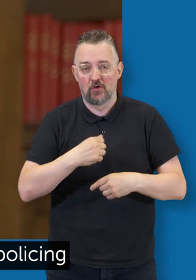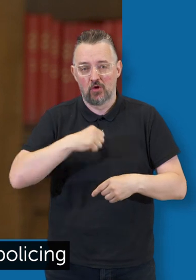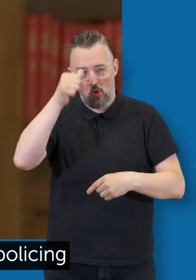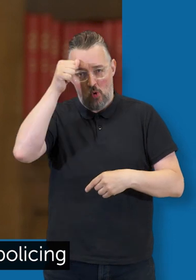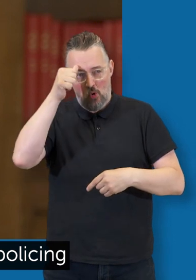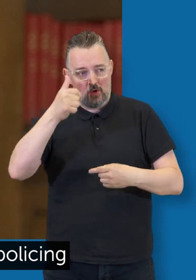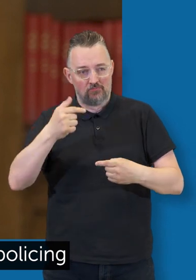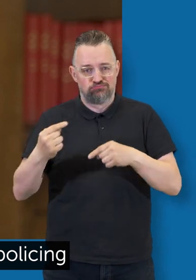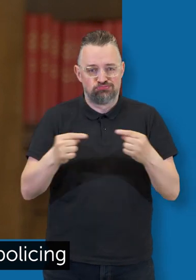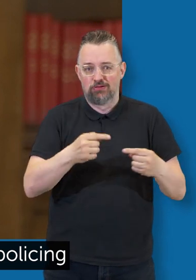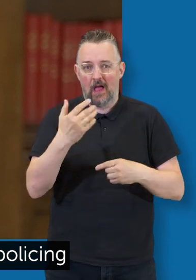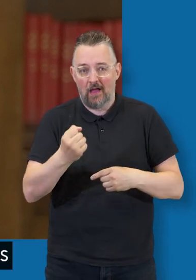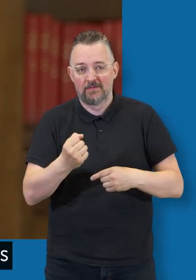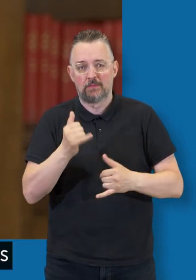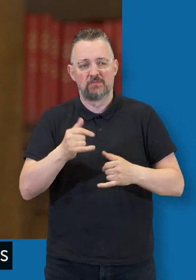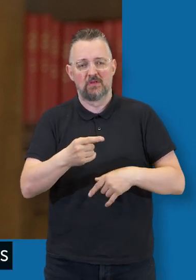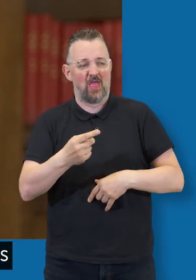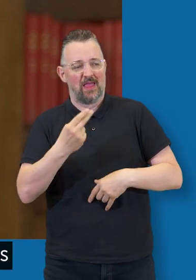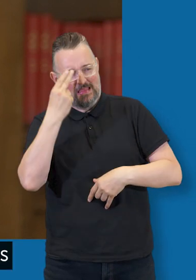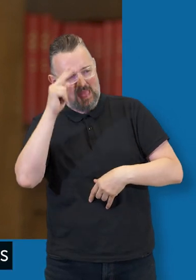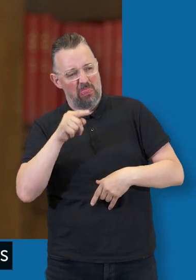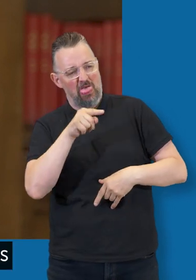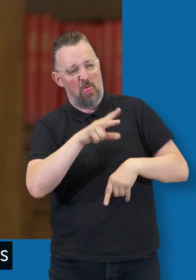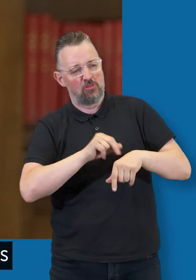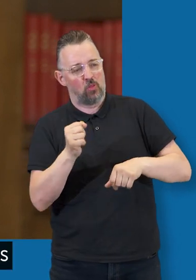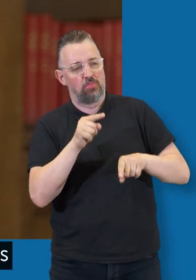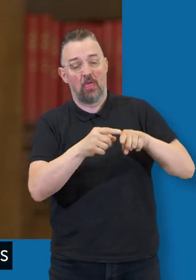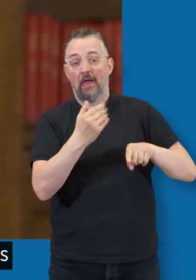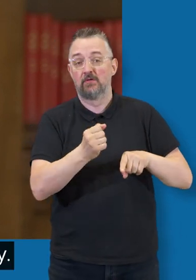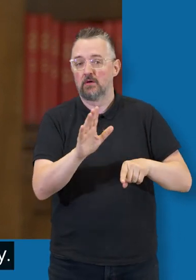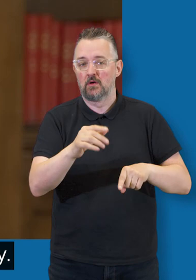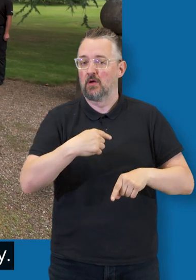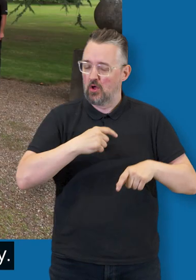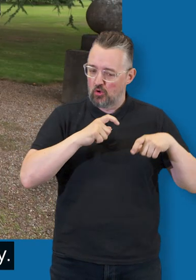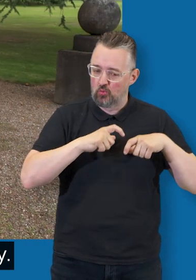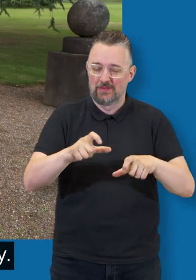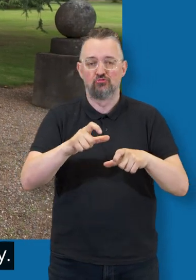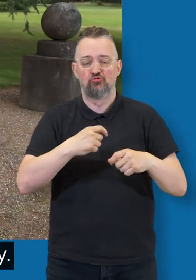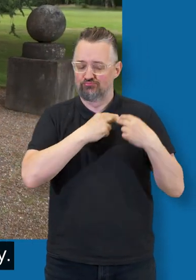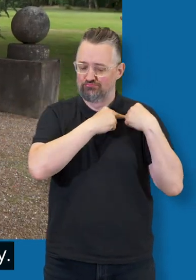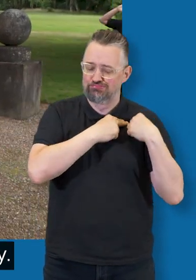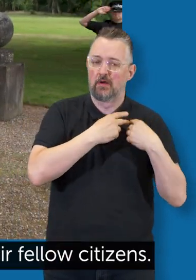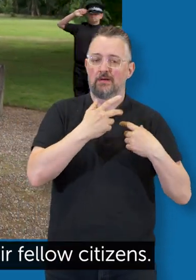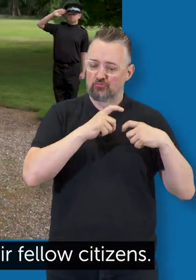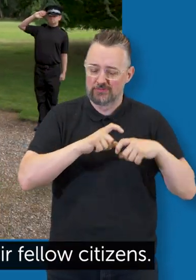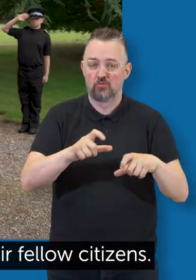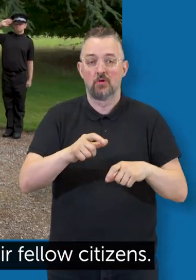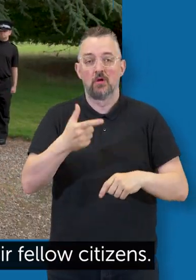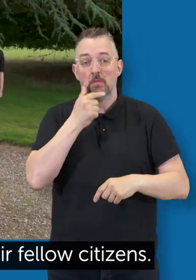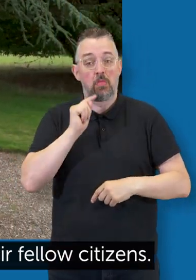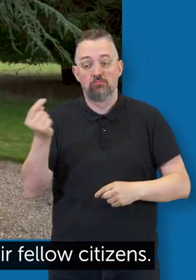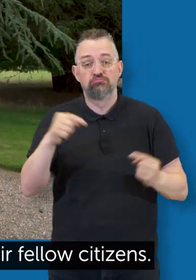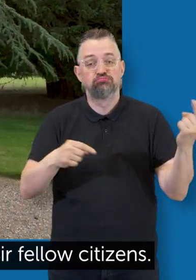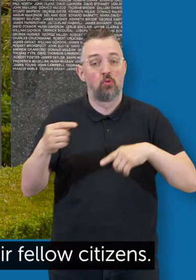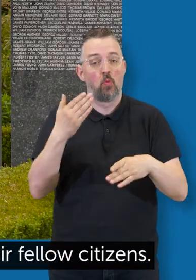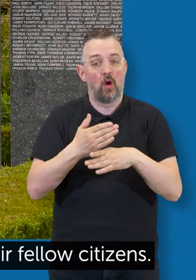scrutiny that they're under, how policing can be misrepresented at times, but we continue to do our duty. People continue to come